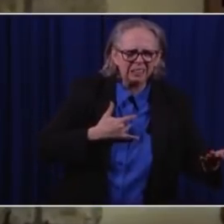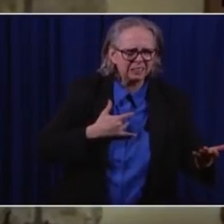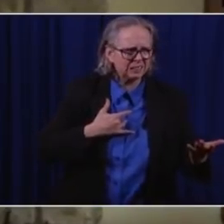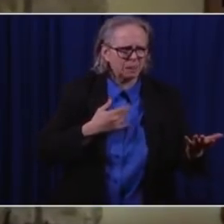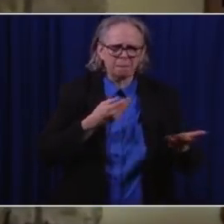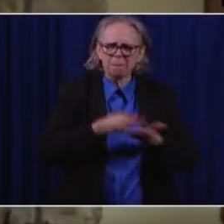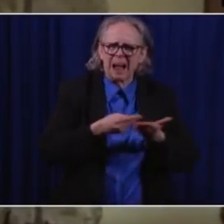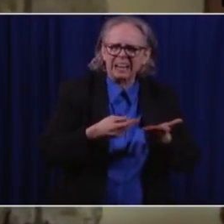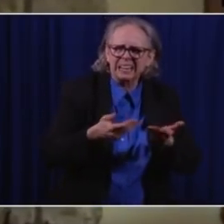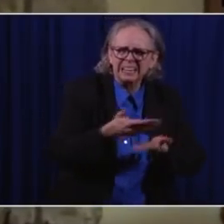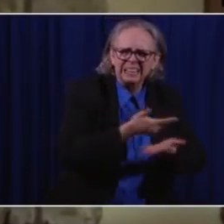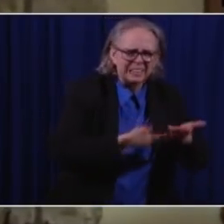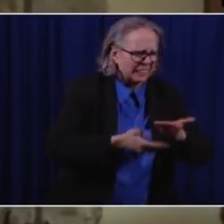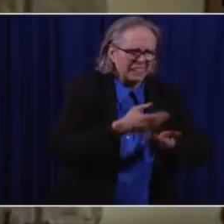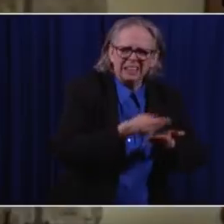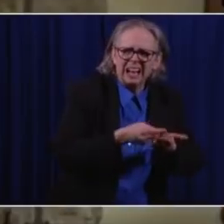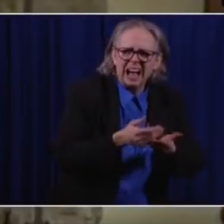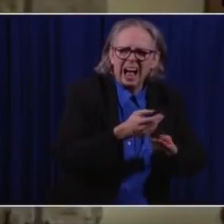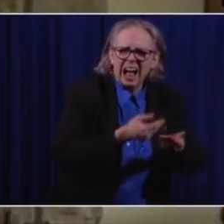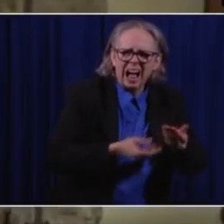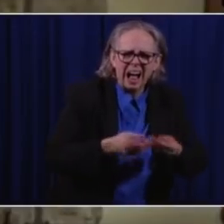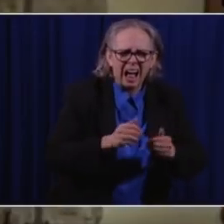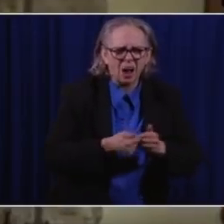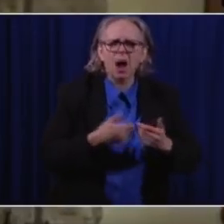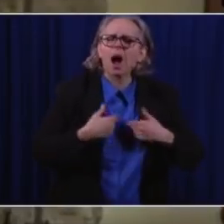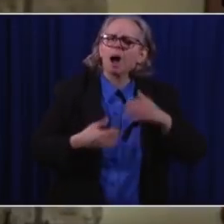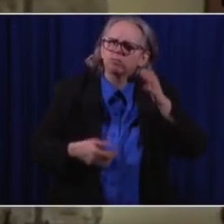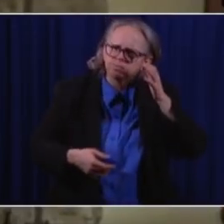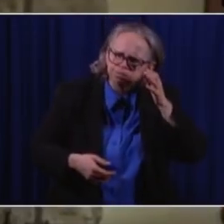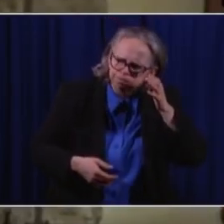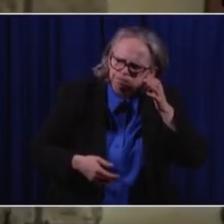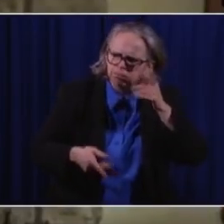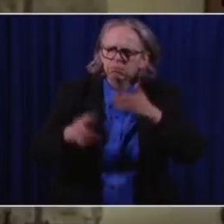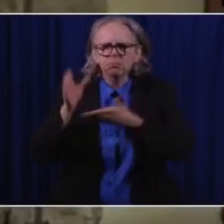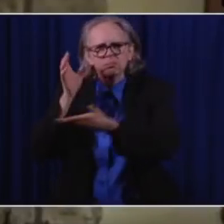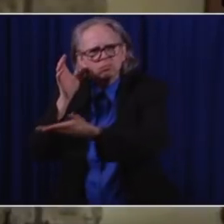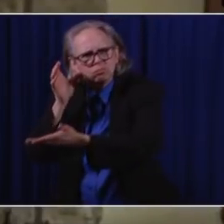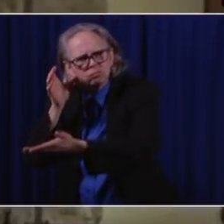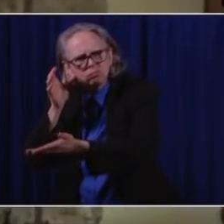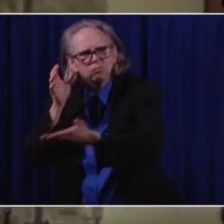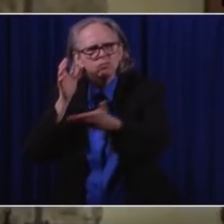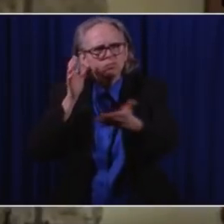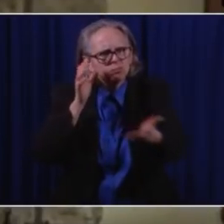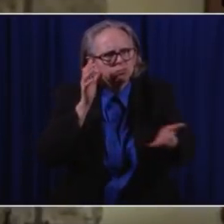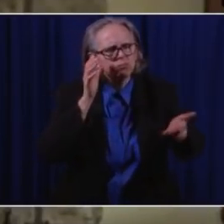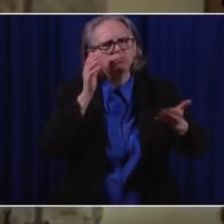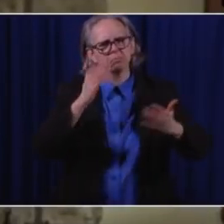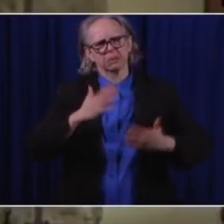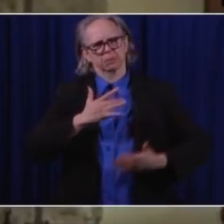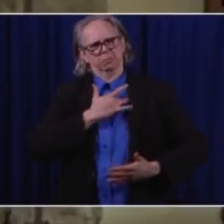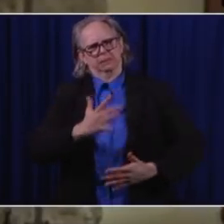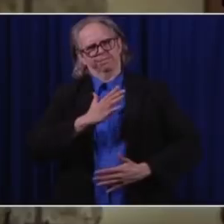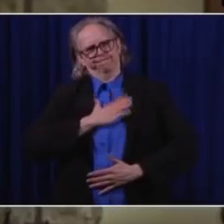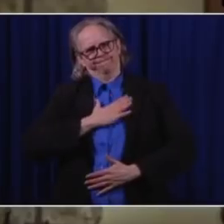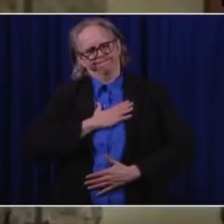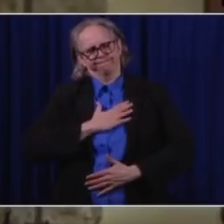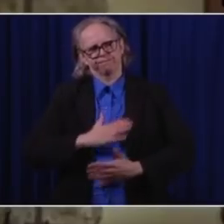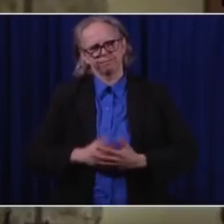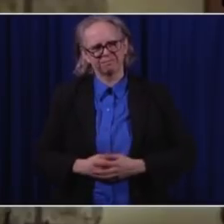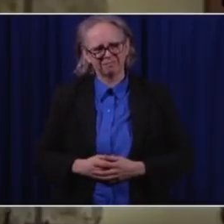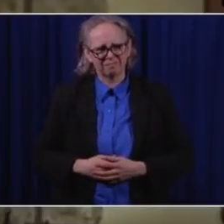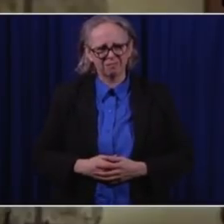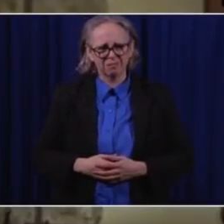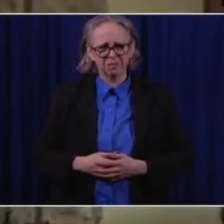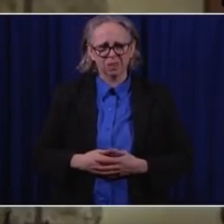do. I try to listen to as many people as I can. I don't always do what everybody wants. That's impossible.